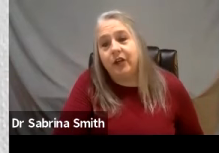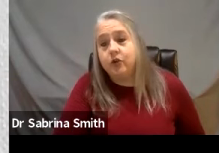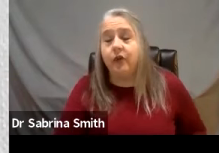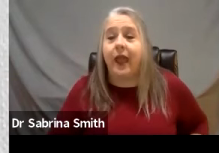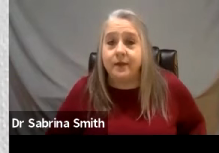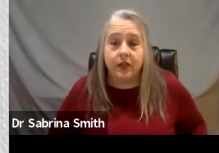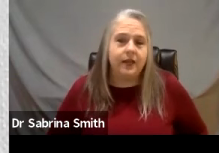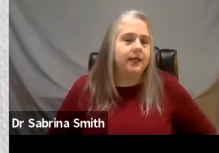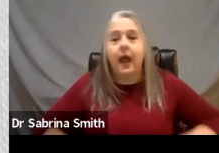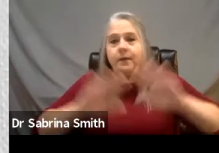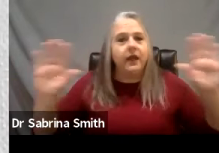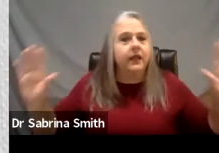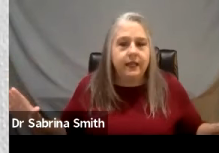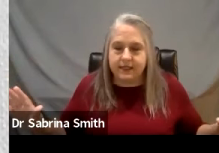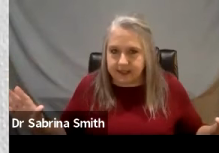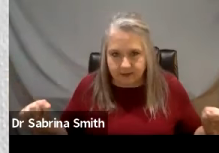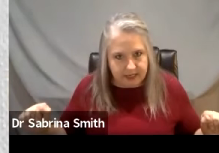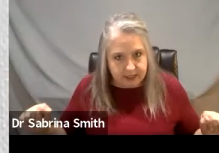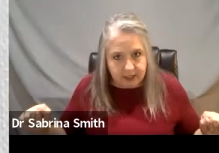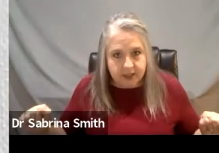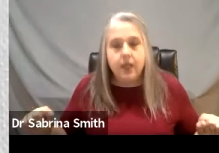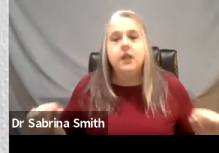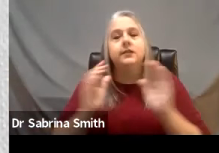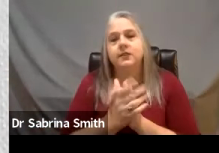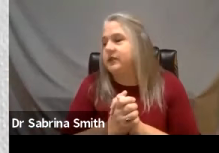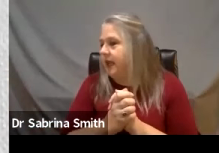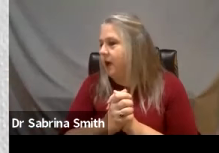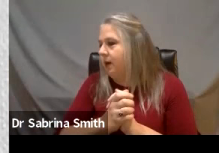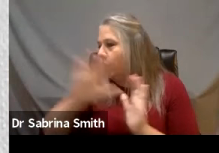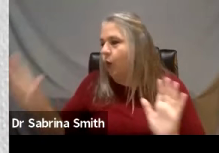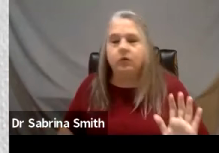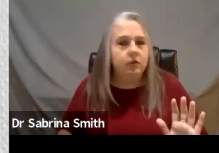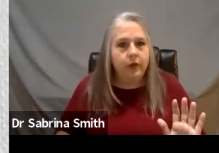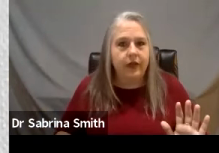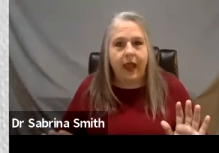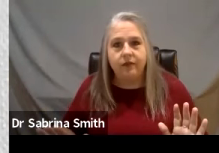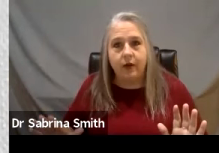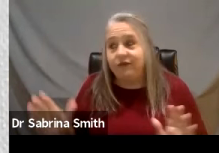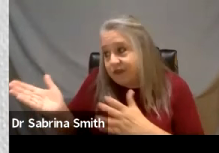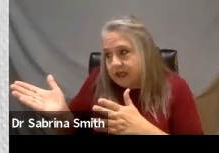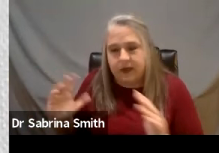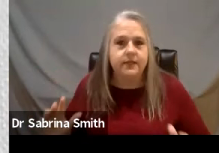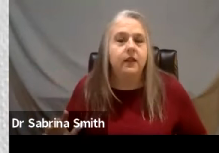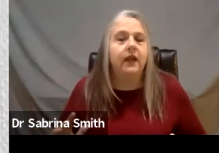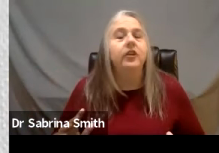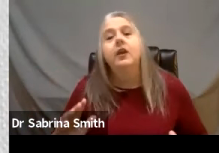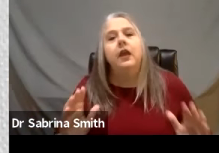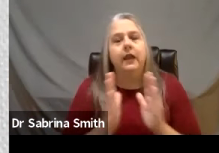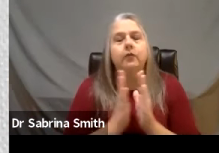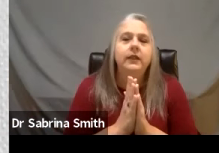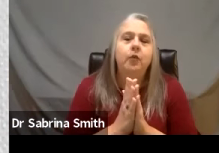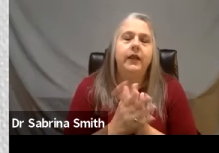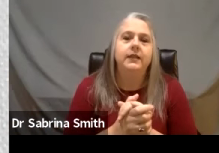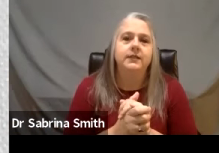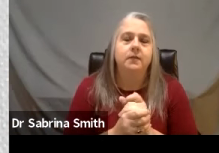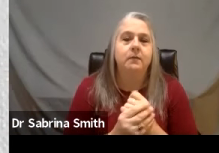We're going to do a vocabulary lesson. I'm not going to get extensively into this because this would take up our whole, we only have an hour and 15 minutes now left. And I